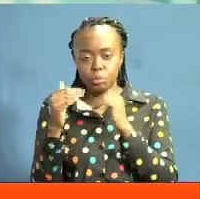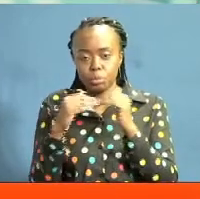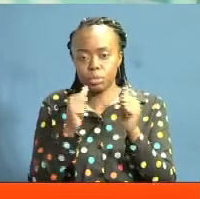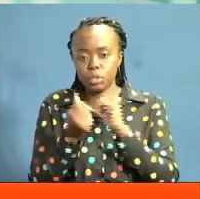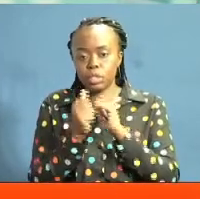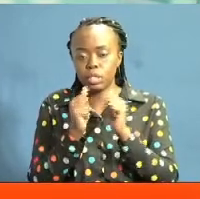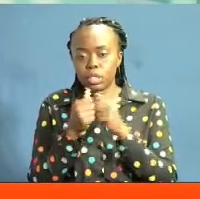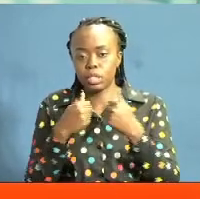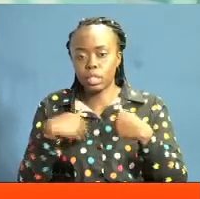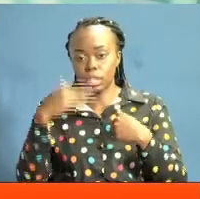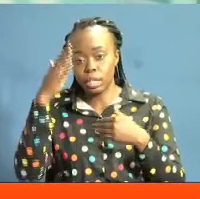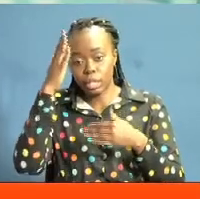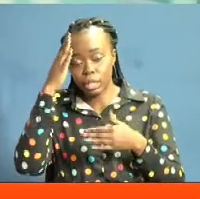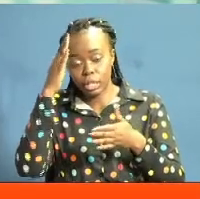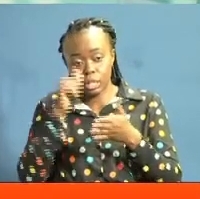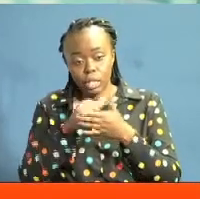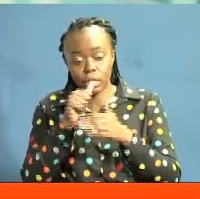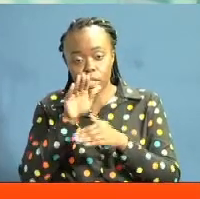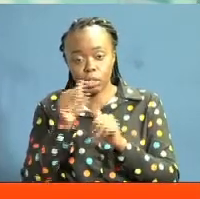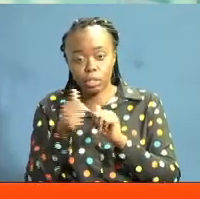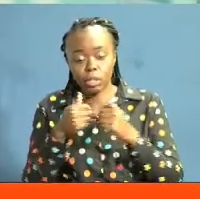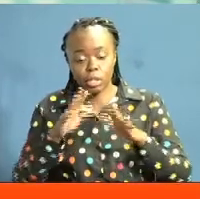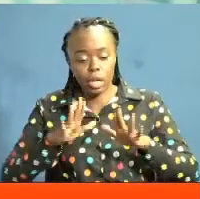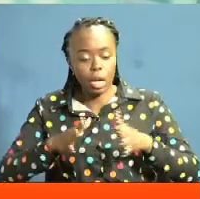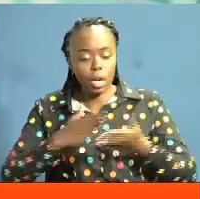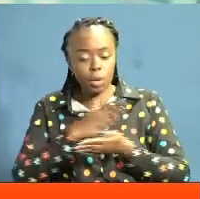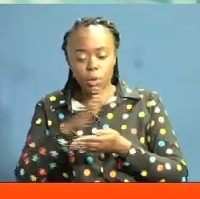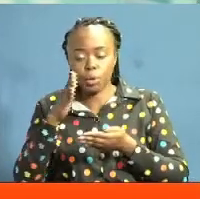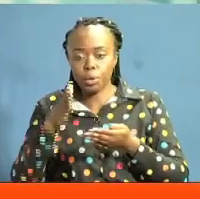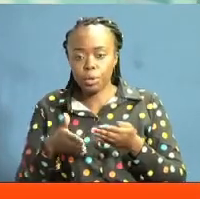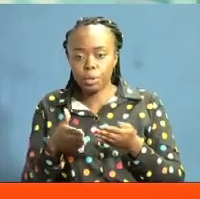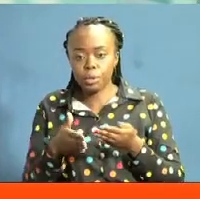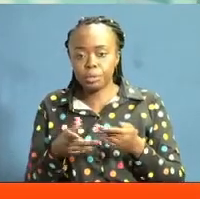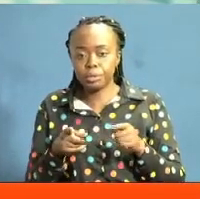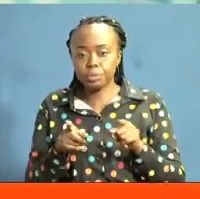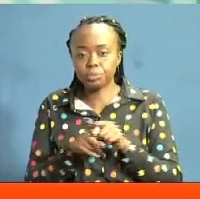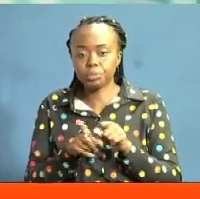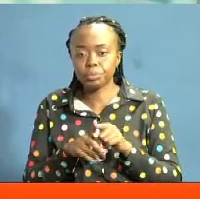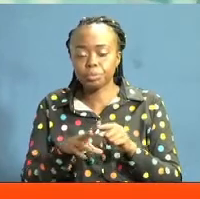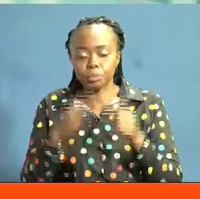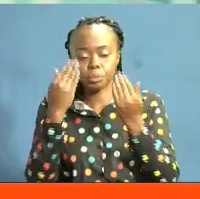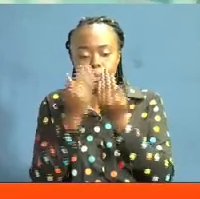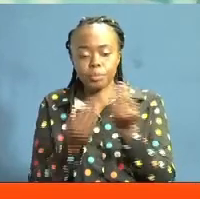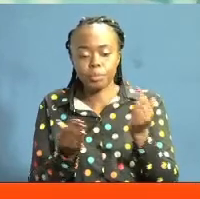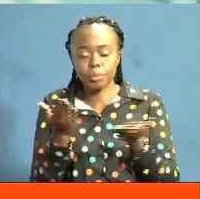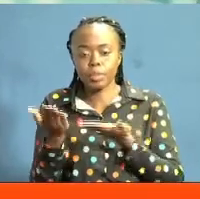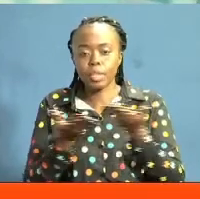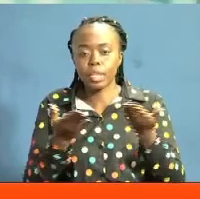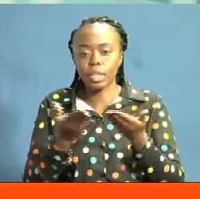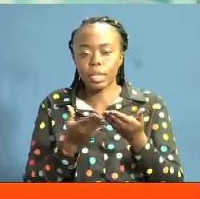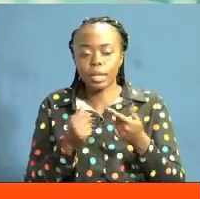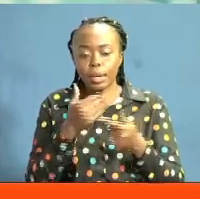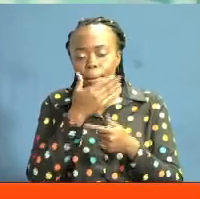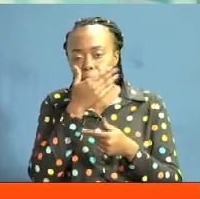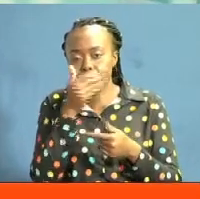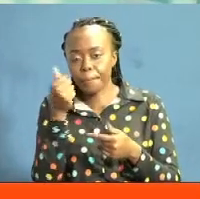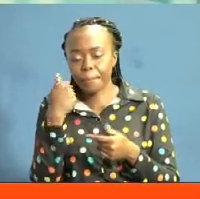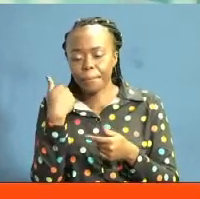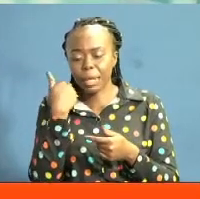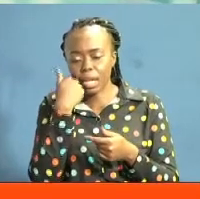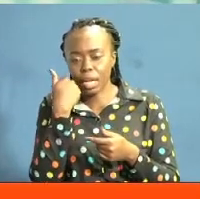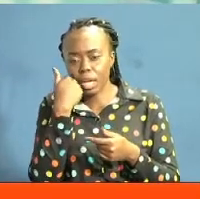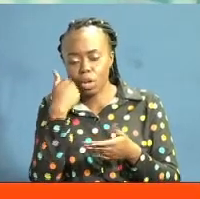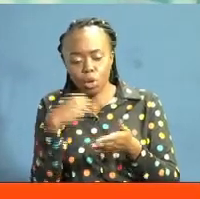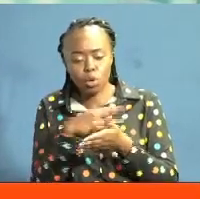with thinking that you're rejected. However, a rejected child may be super sad all the